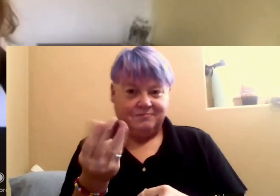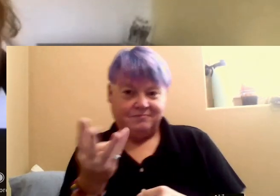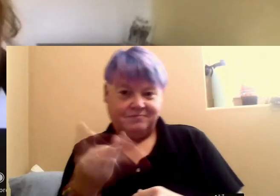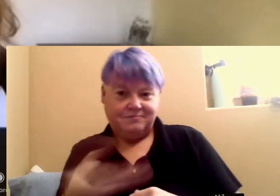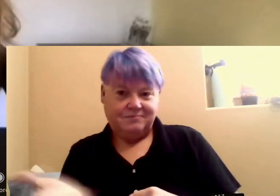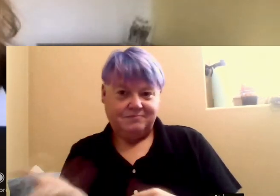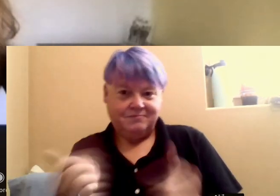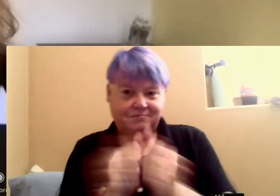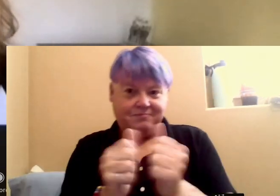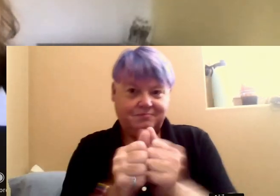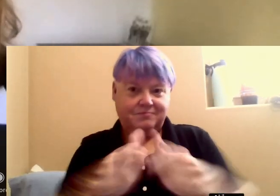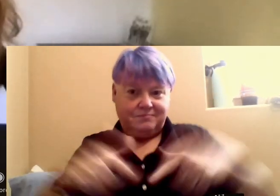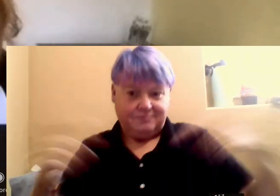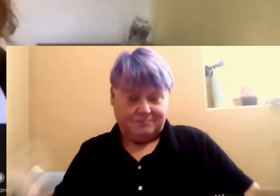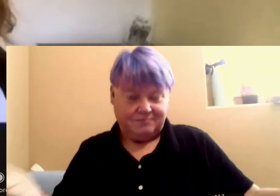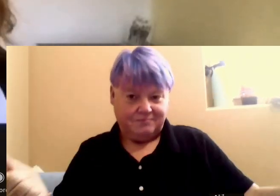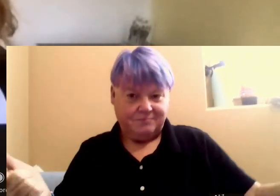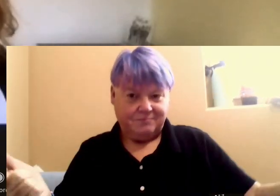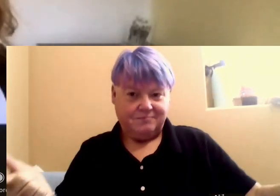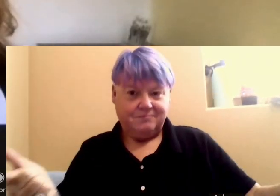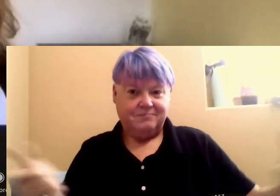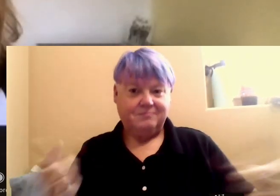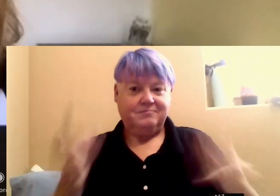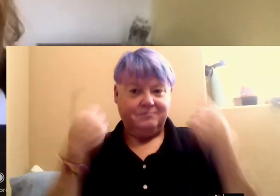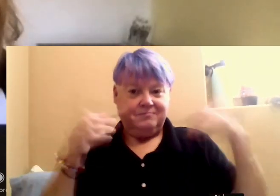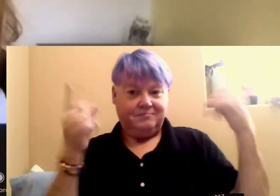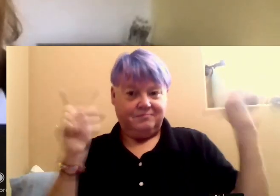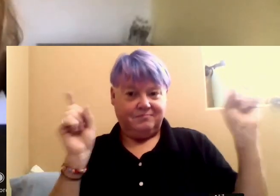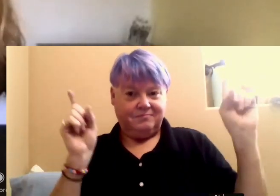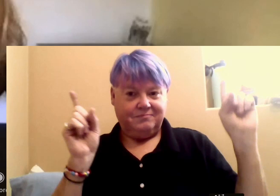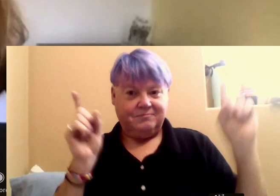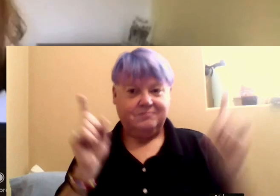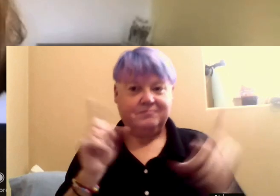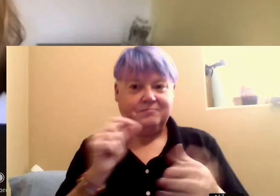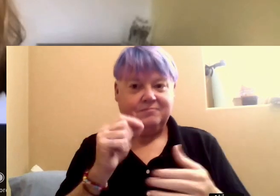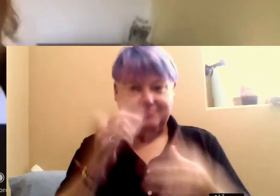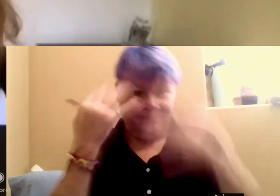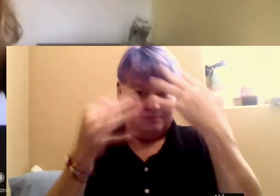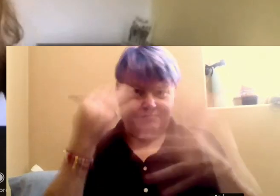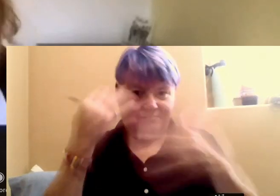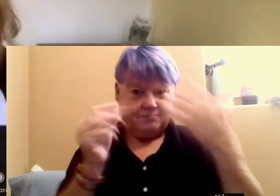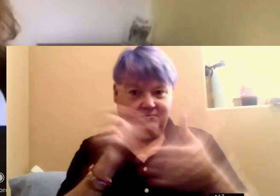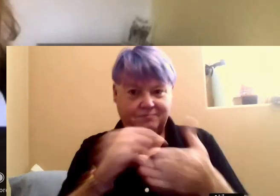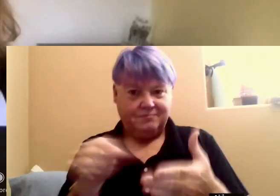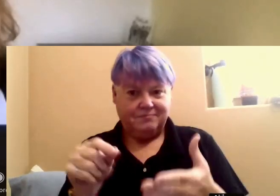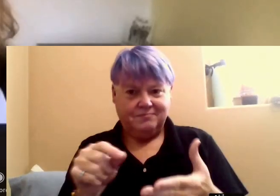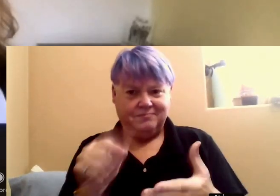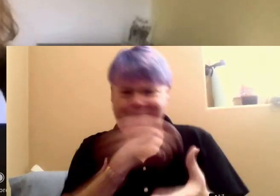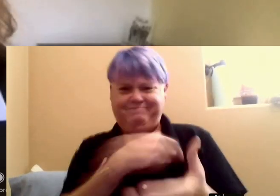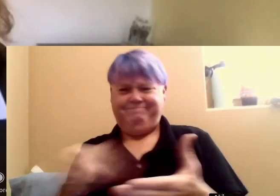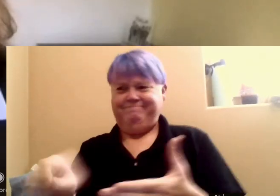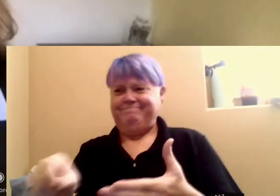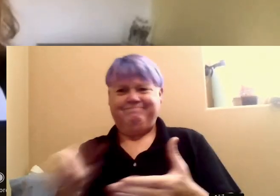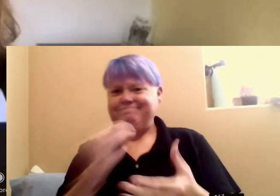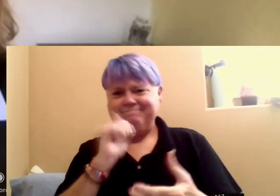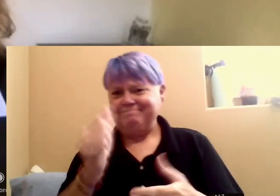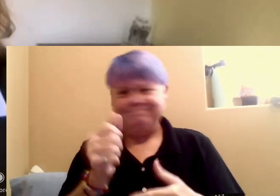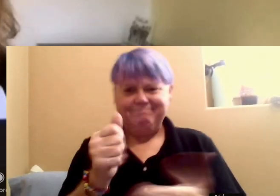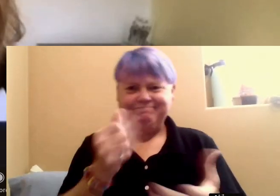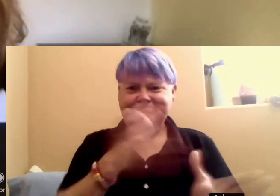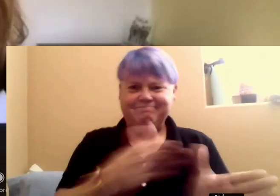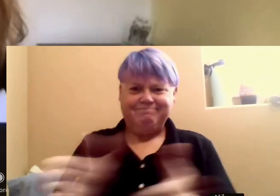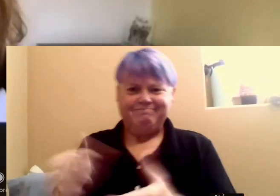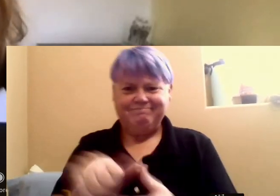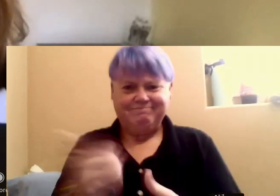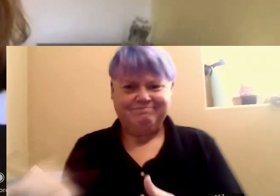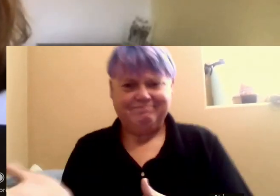really big, successful mystery writers who just wing it completely. You know, they just sit down, and you